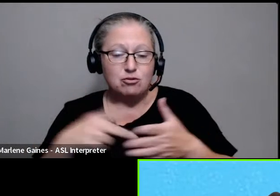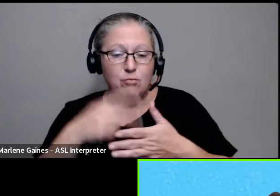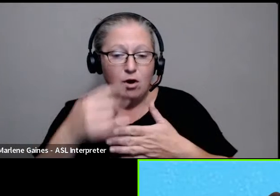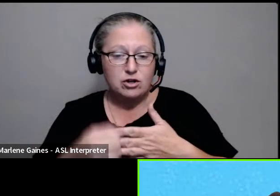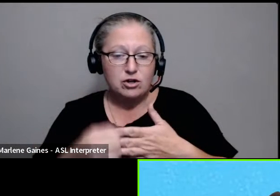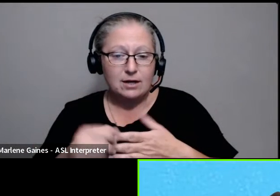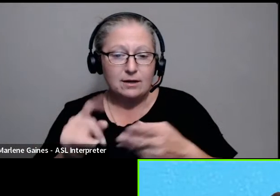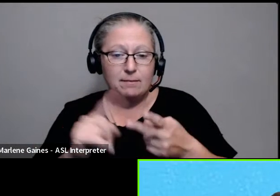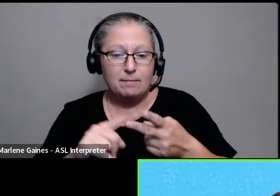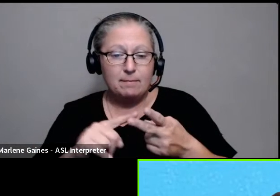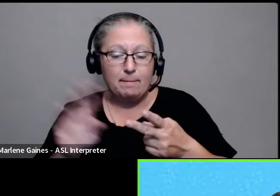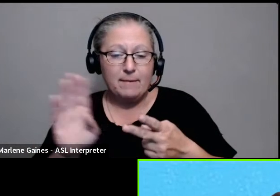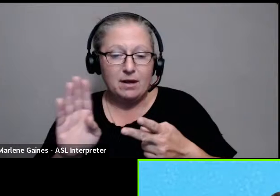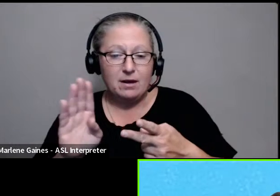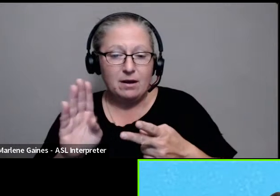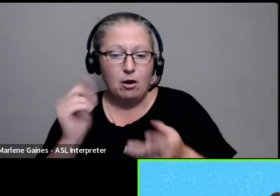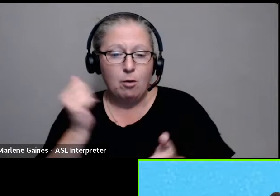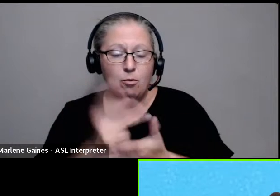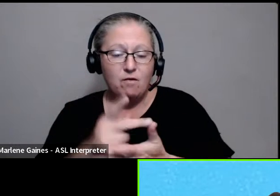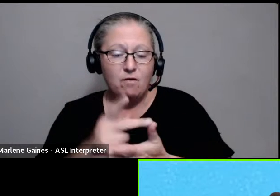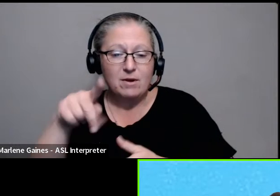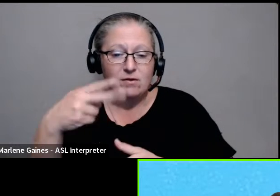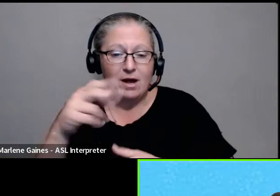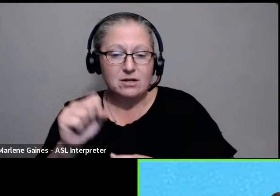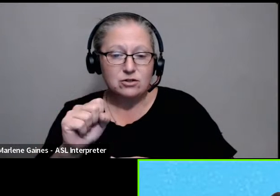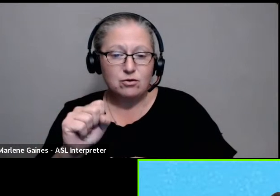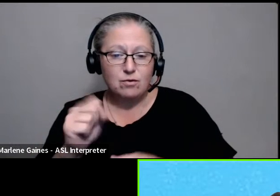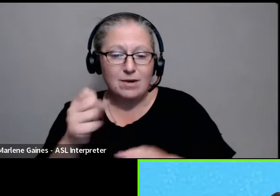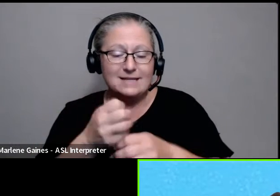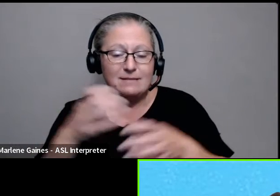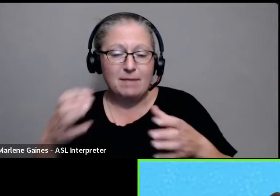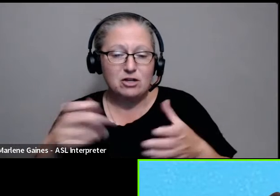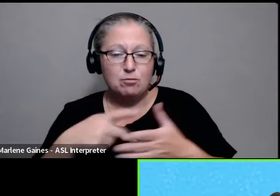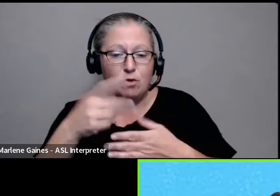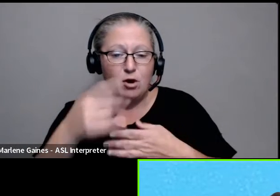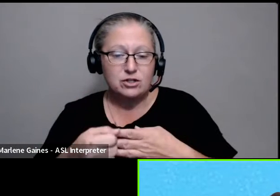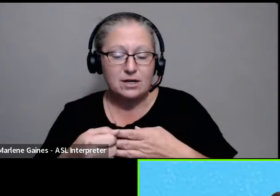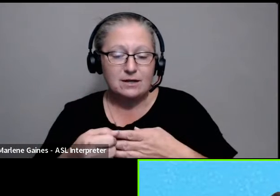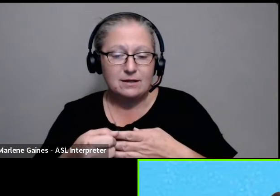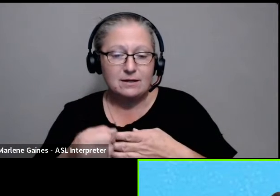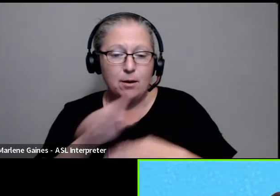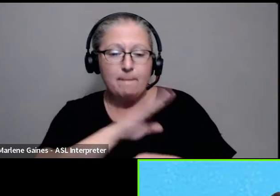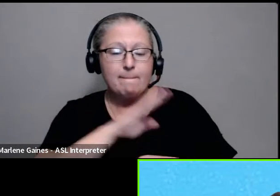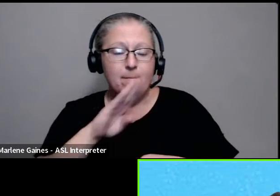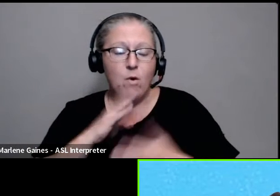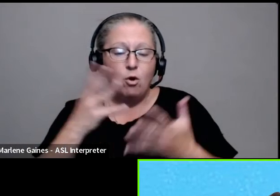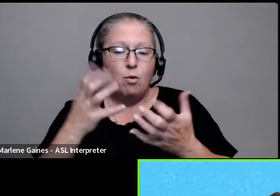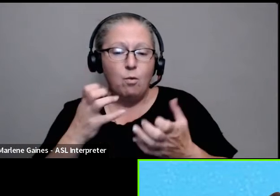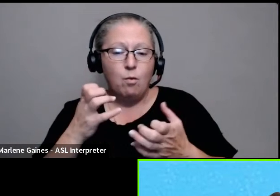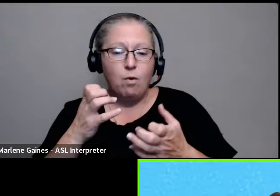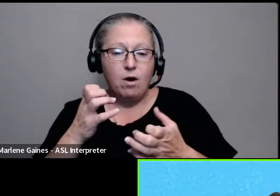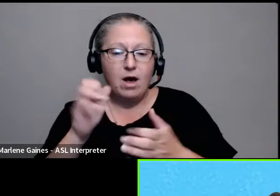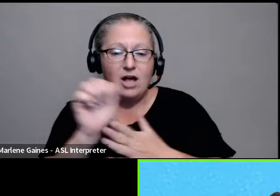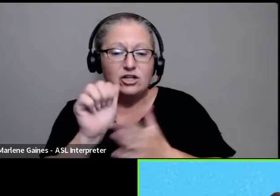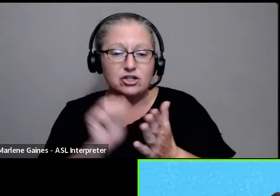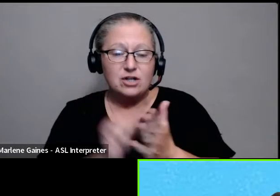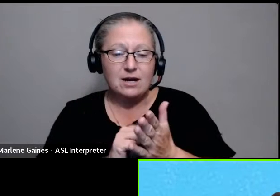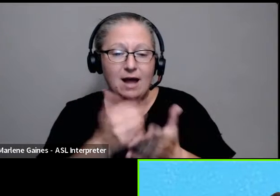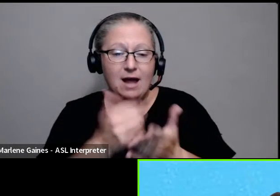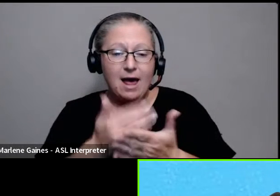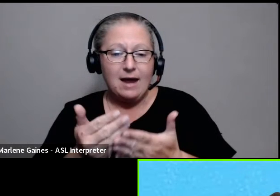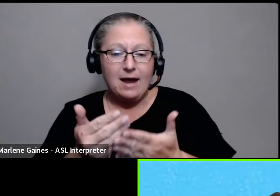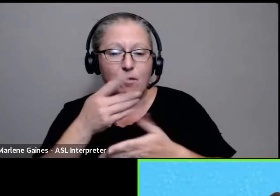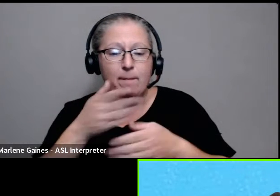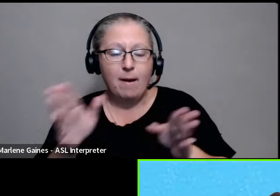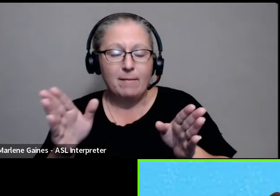and B, approval of the Peninsula High School expansion project, the board would like to call the agenda item for the